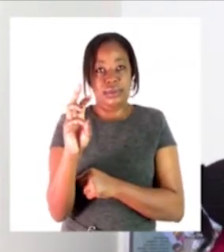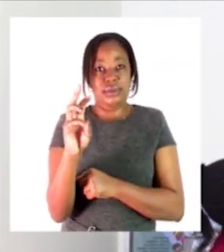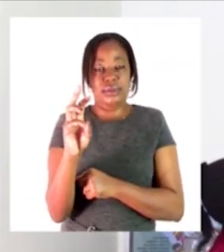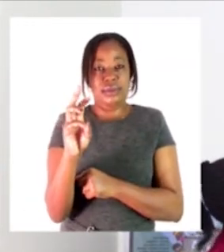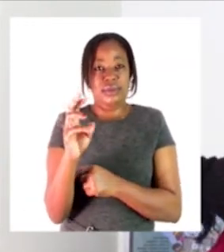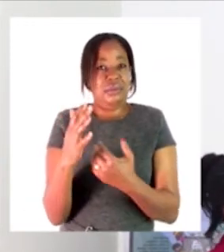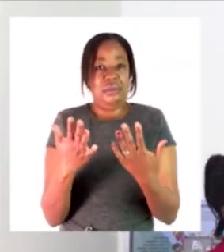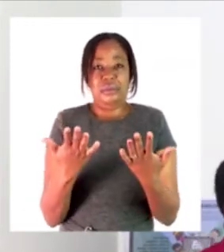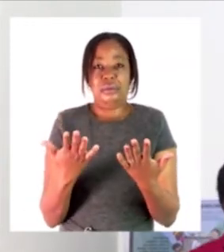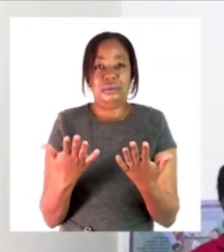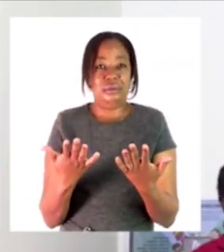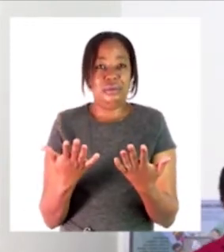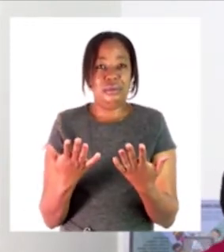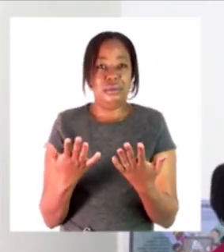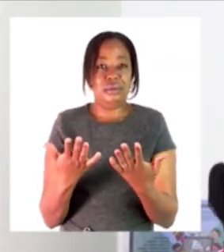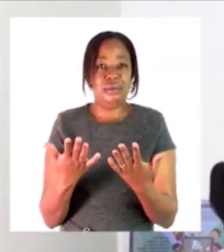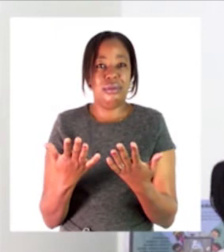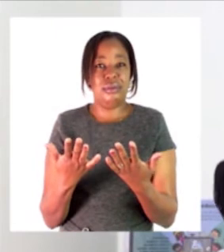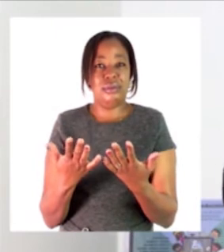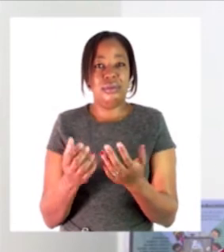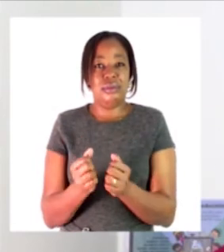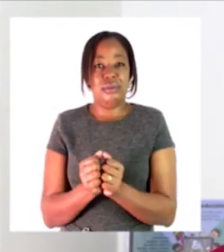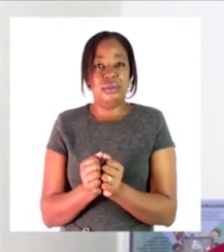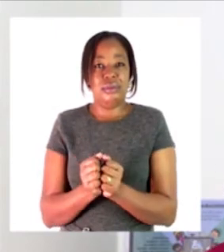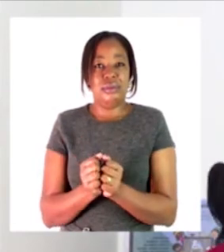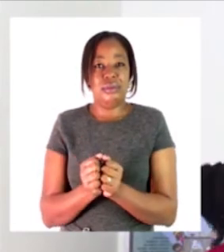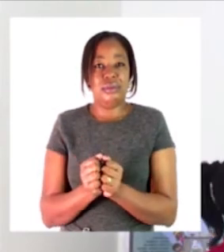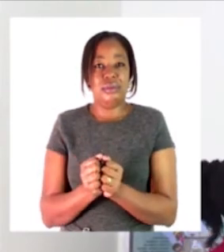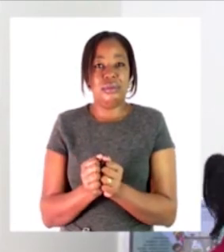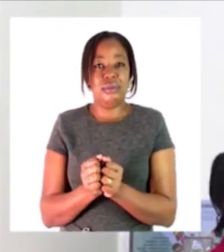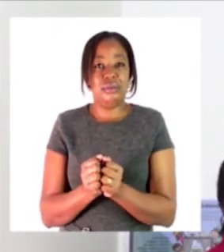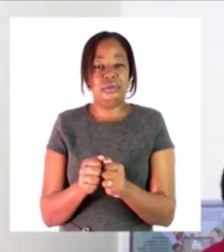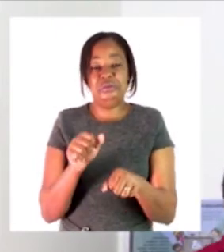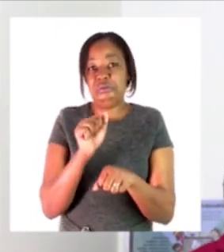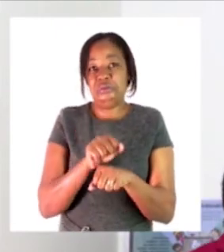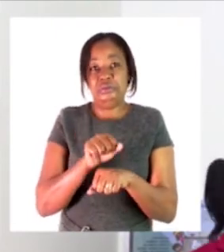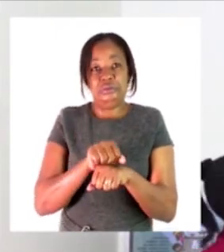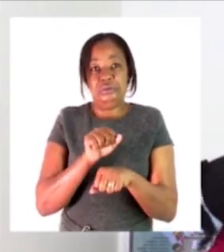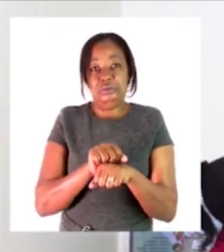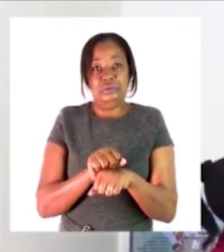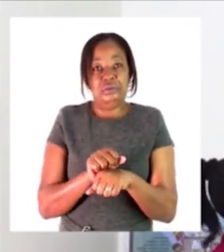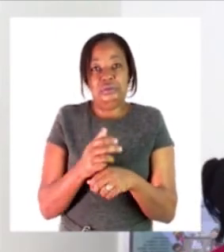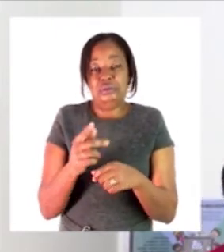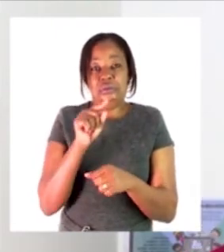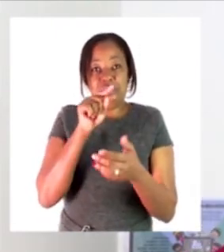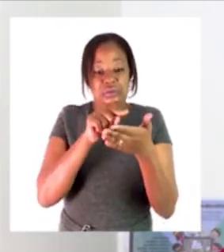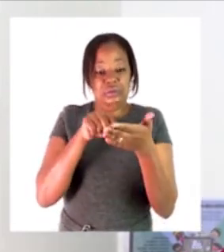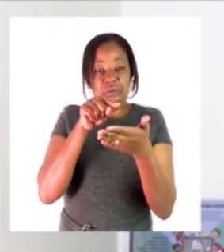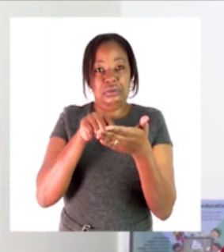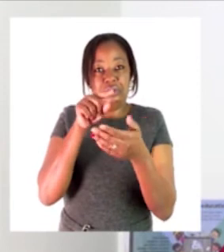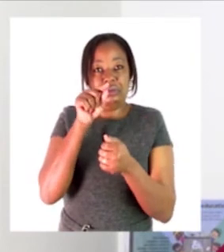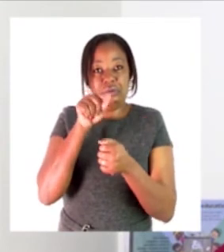easy. 50 take away a 6. Now you can go to your stones. You can count your number of stones up to 50. And you can take away